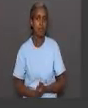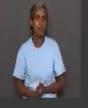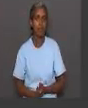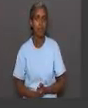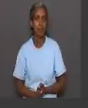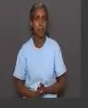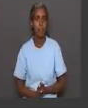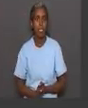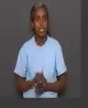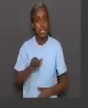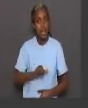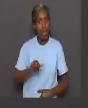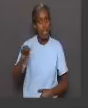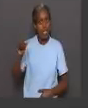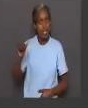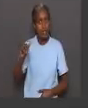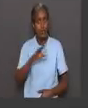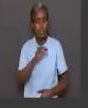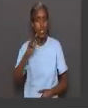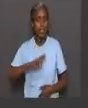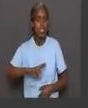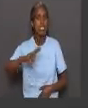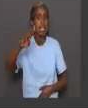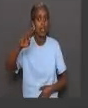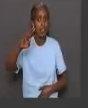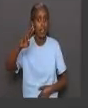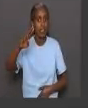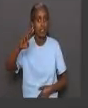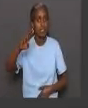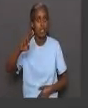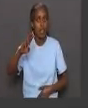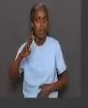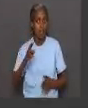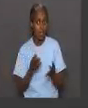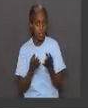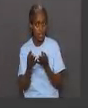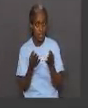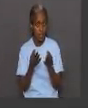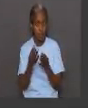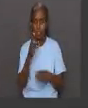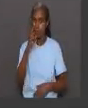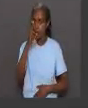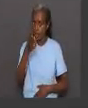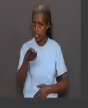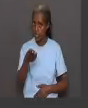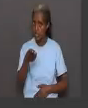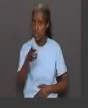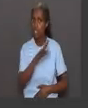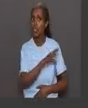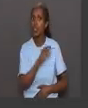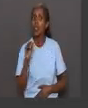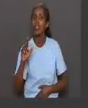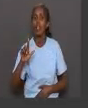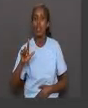equation. The altitude and slant height are expressed by